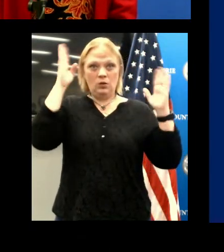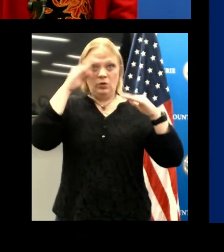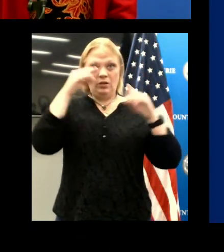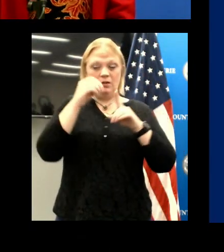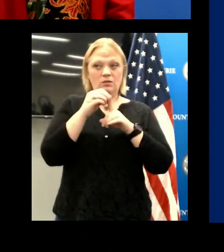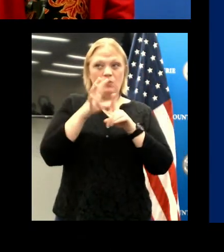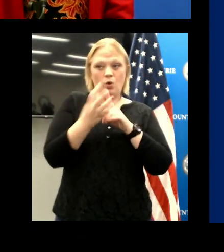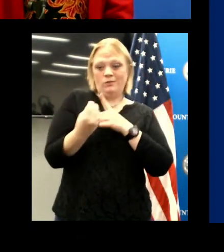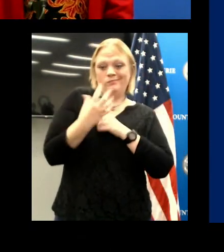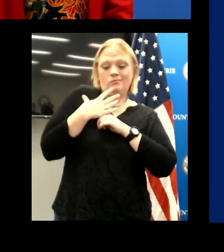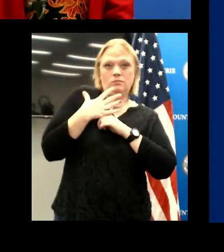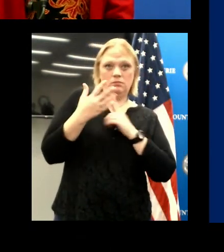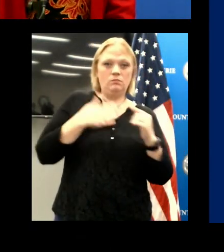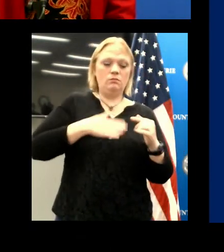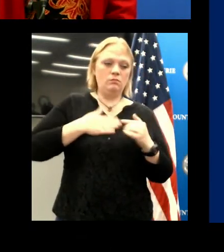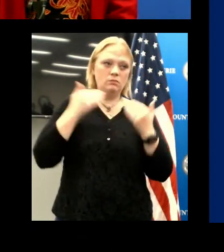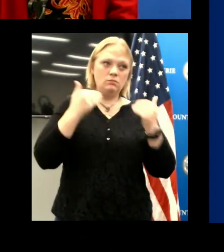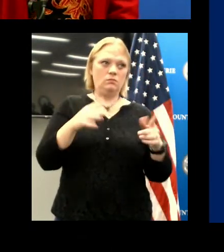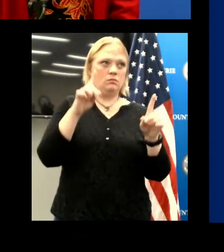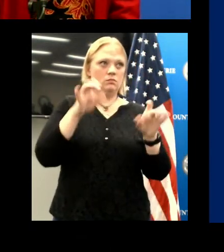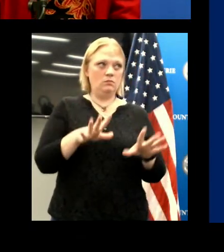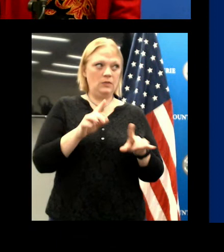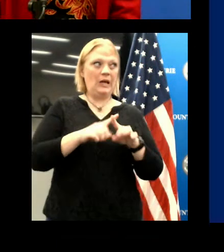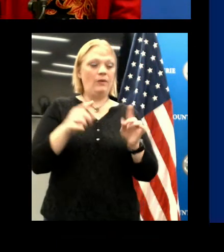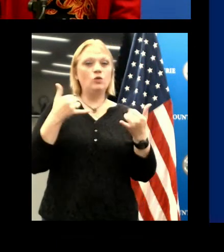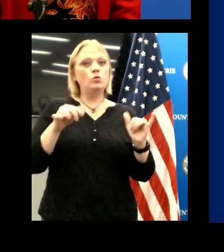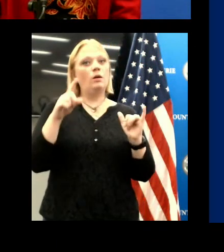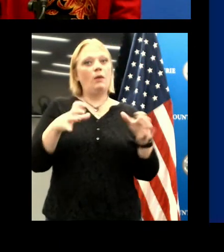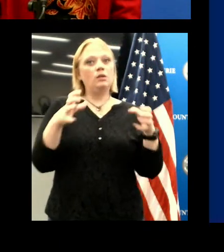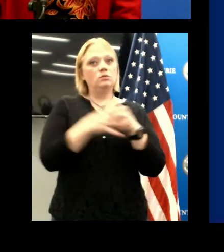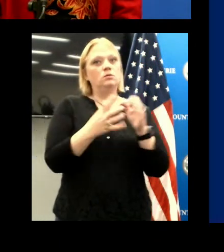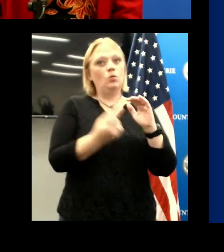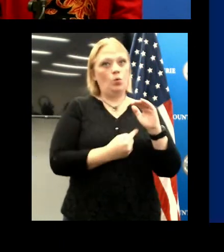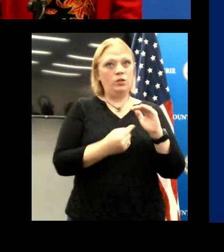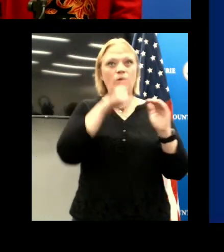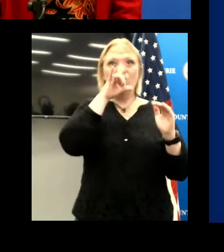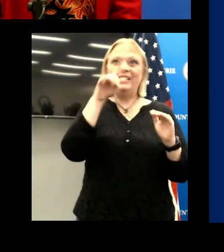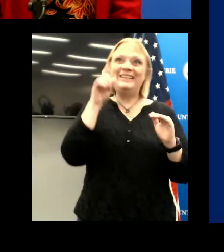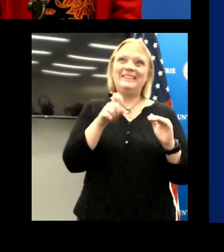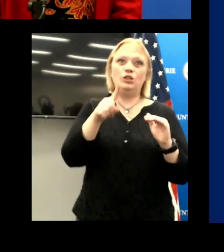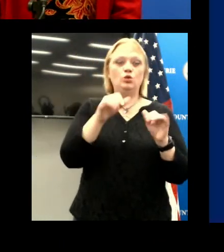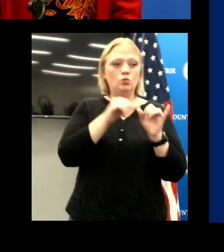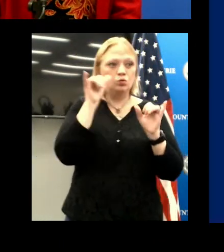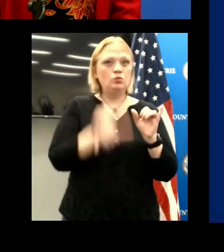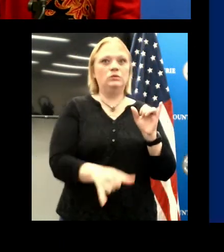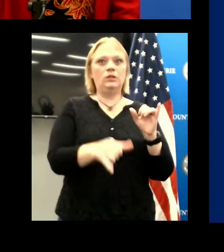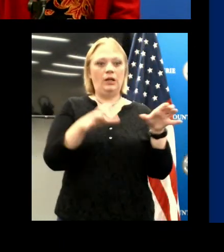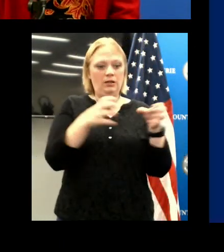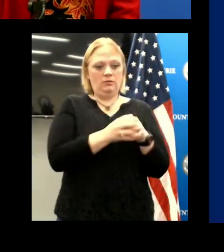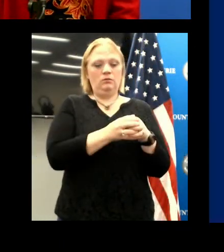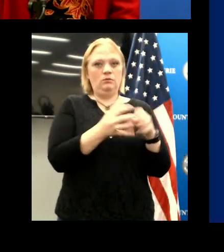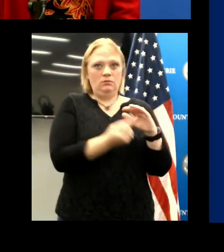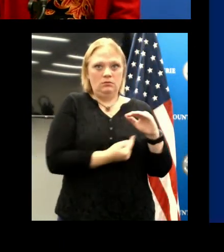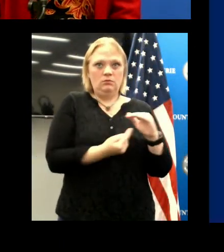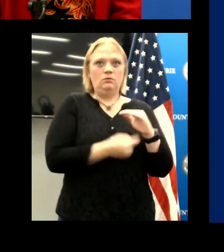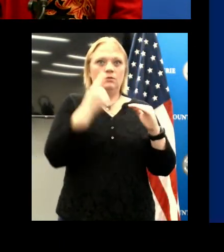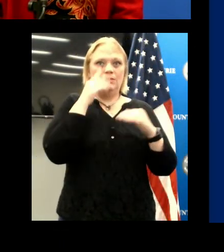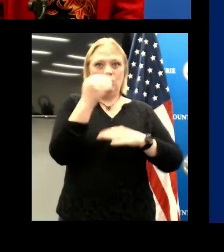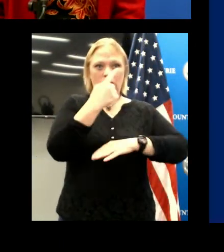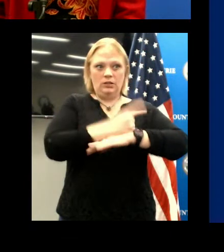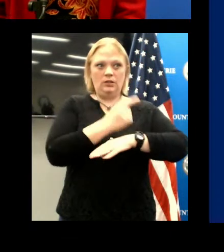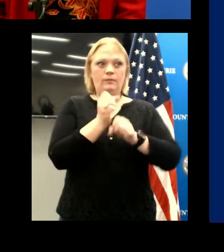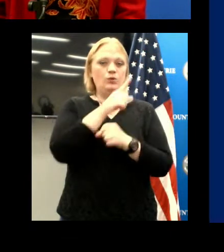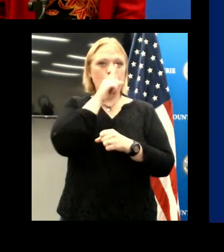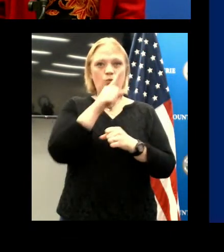exposure, again, please get tested. However, you still have to quarantine. We still really need you to quarantine for 14 days to make sure that we don't